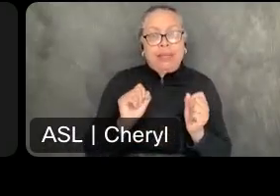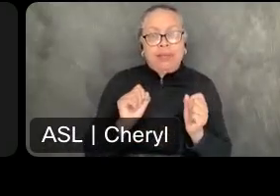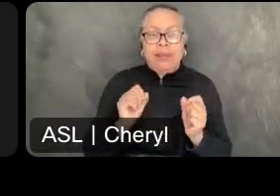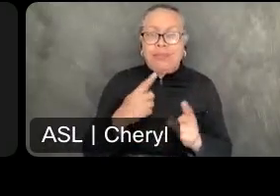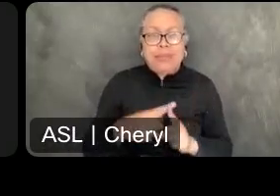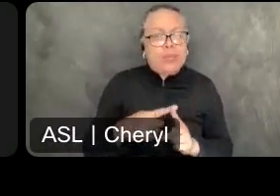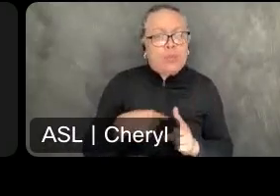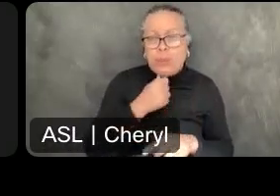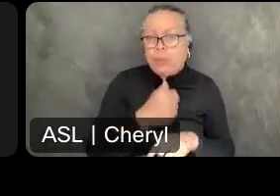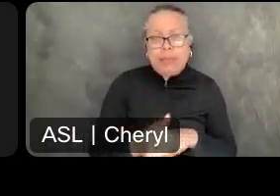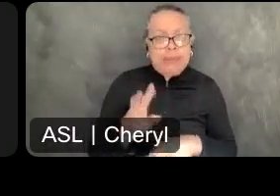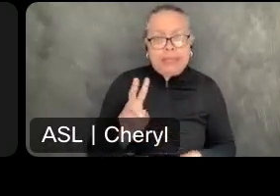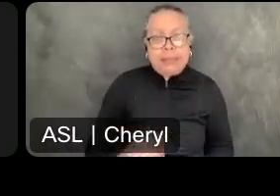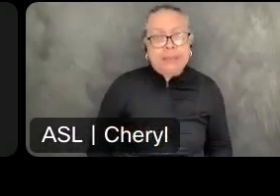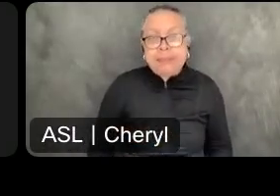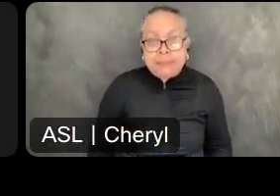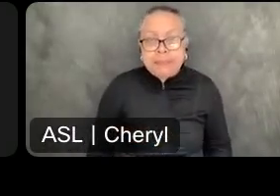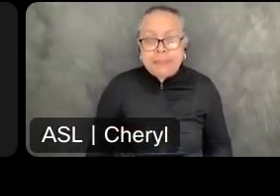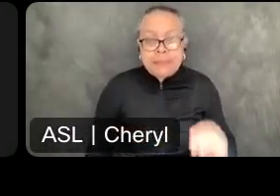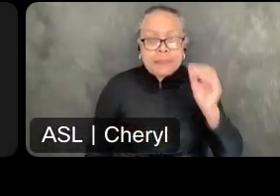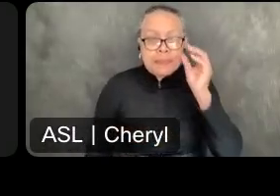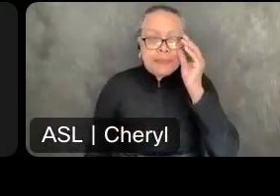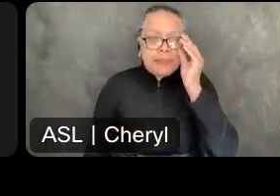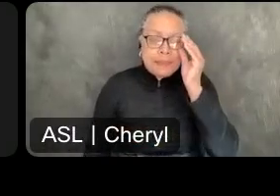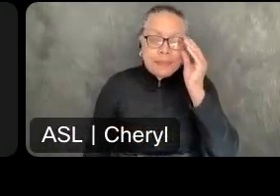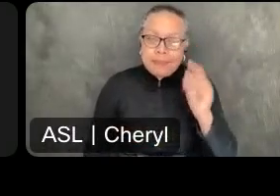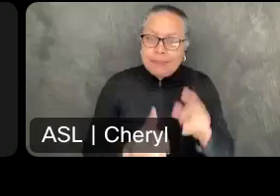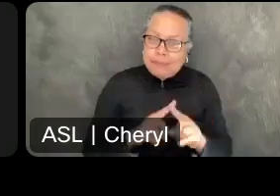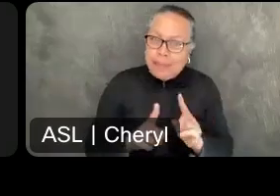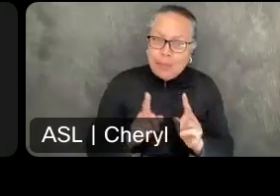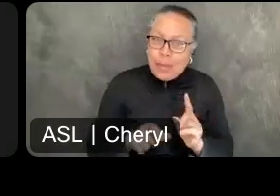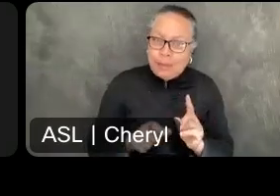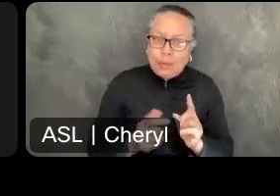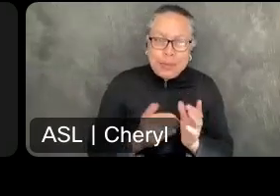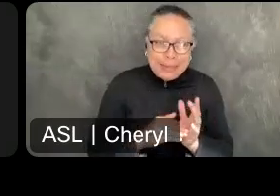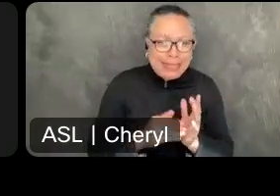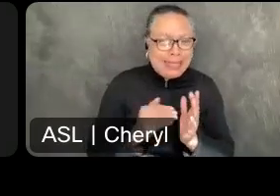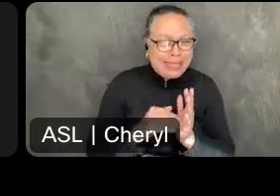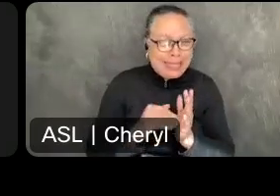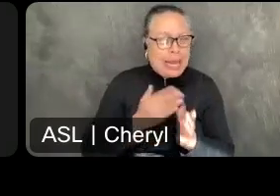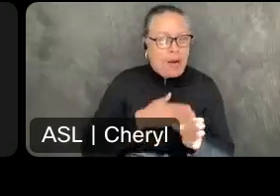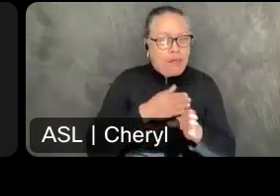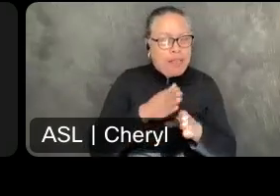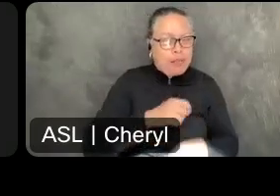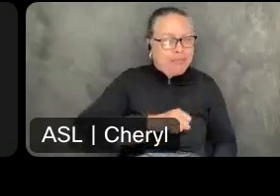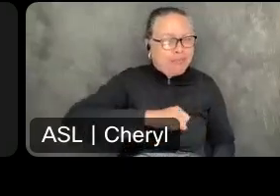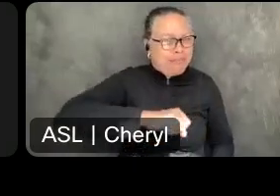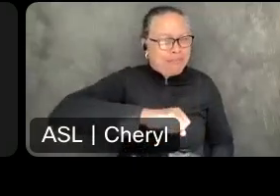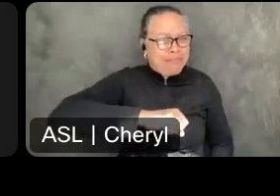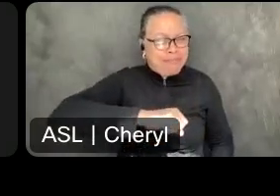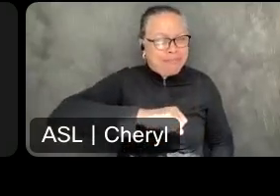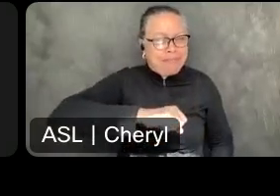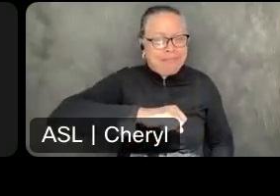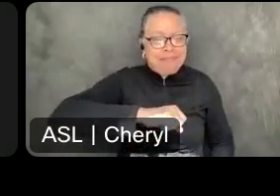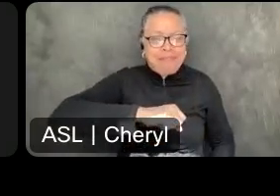narratives. But we have to actively work against in the mental health field any kind of narrative that would